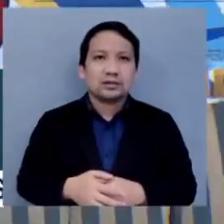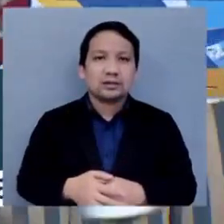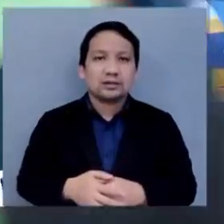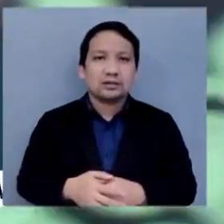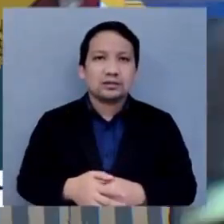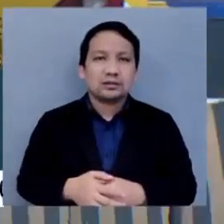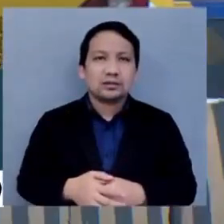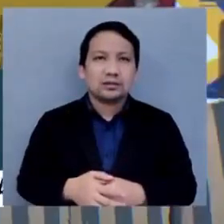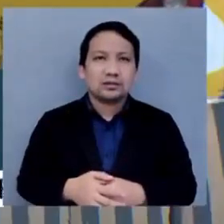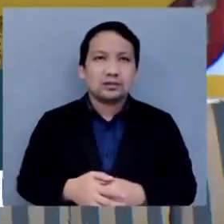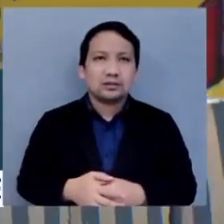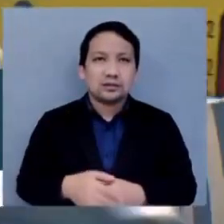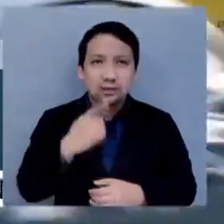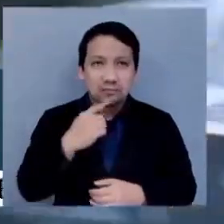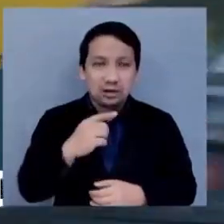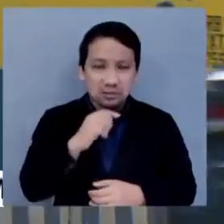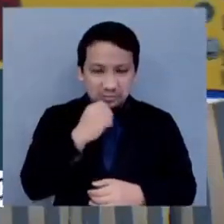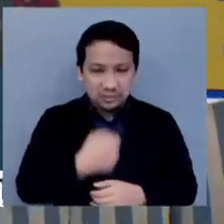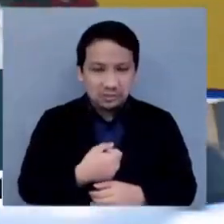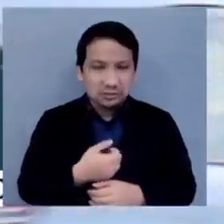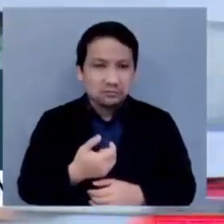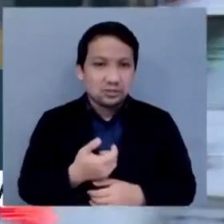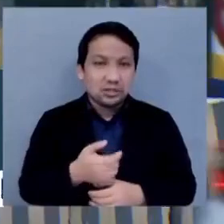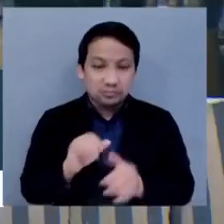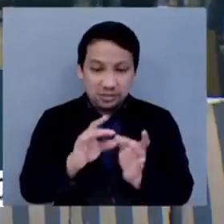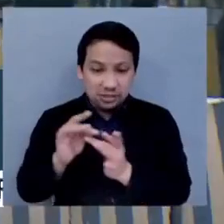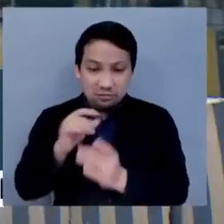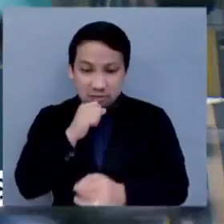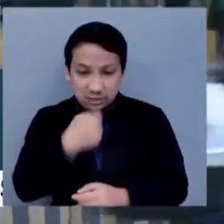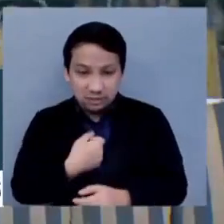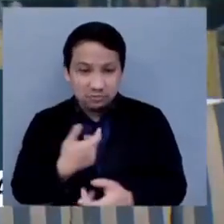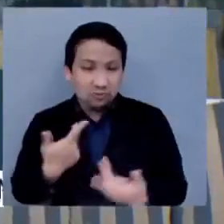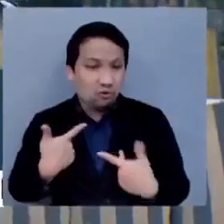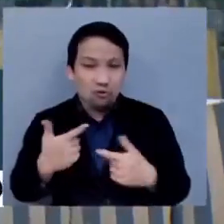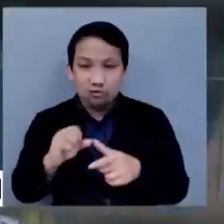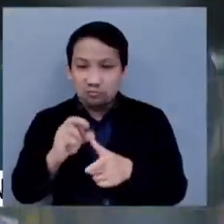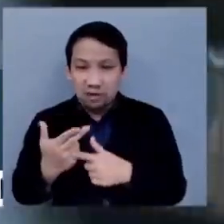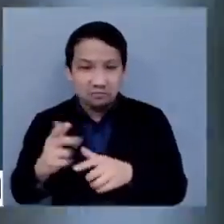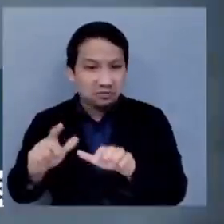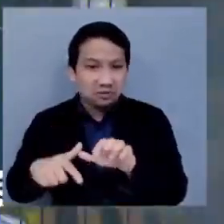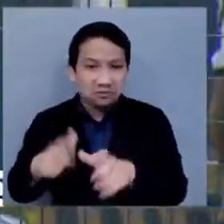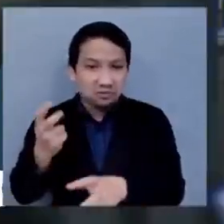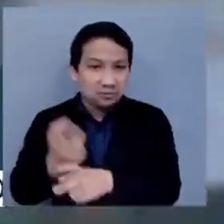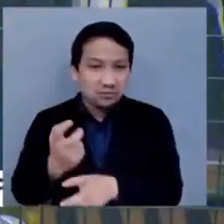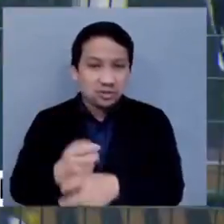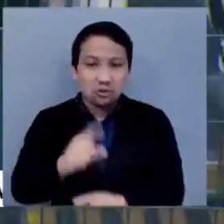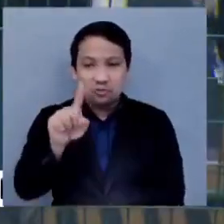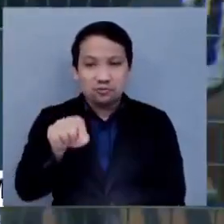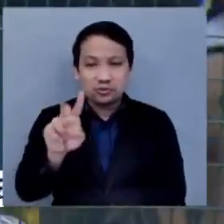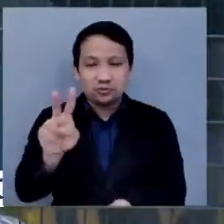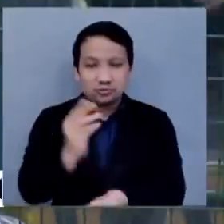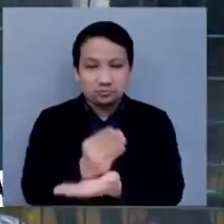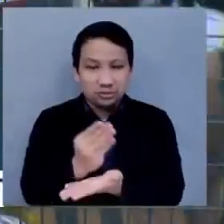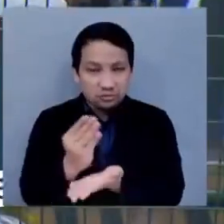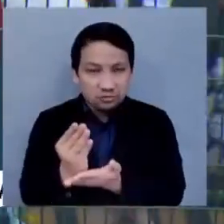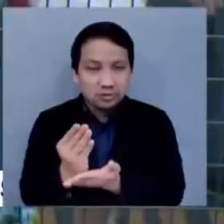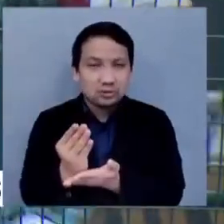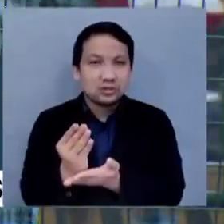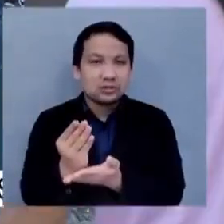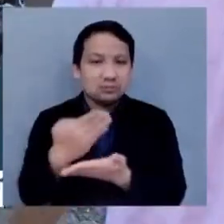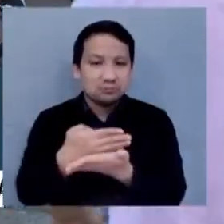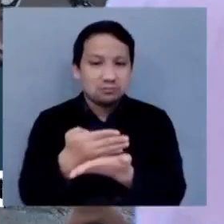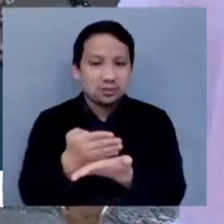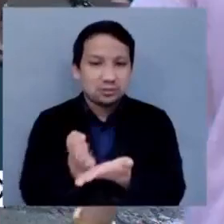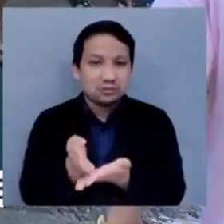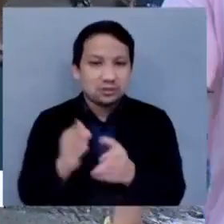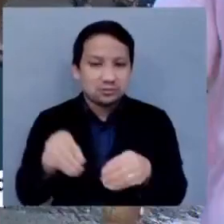who are senior citizens or those with disabilities. Now with the 1.2 billion peso budget given